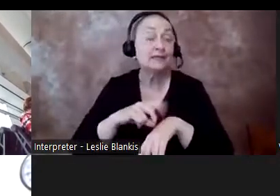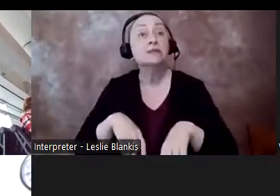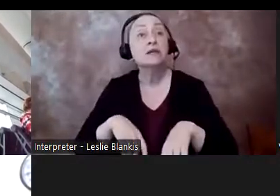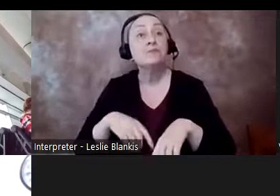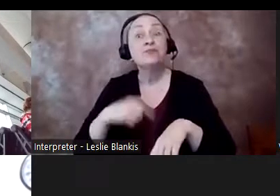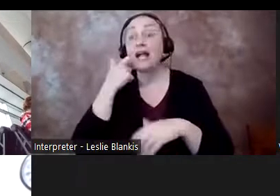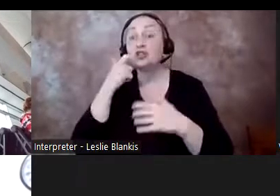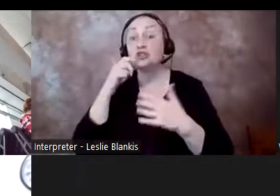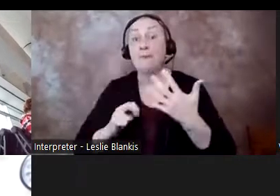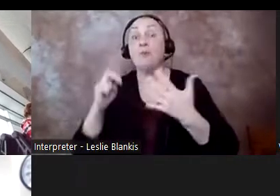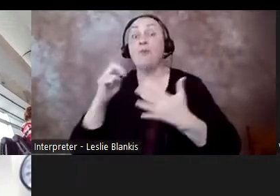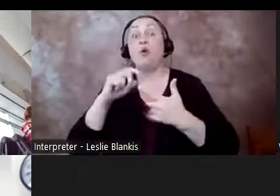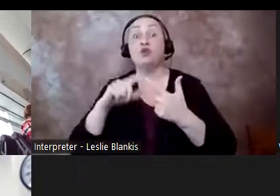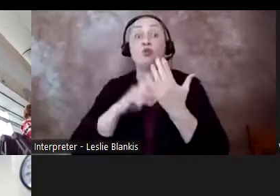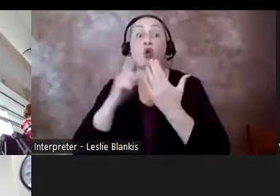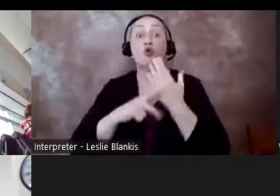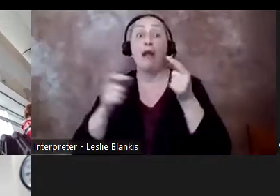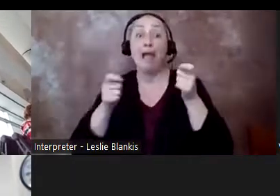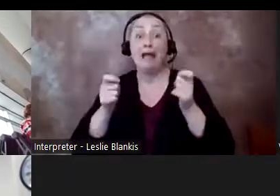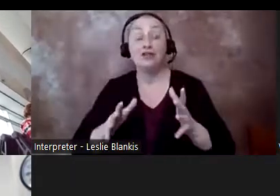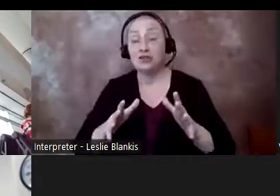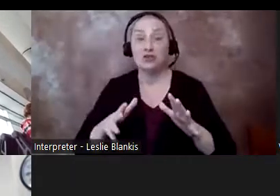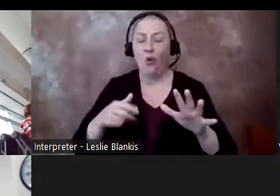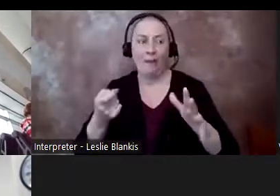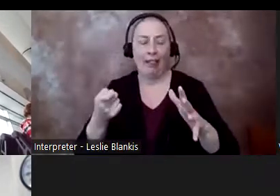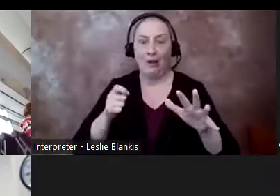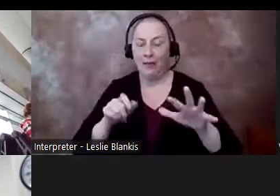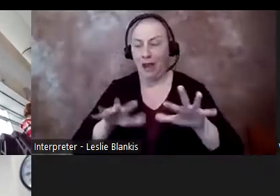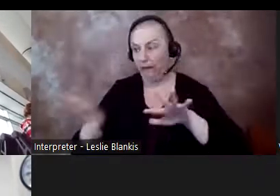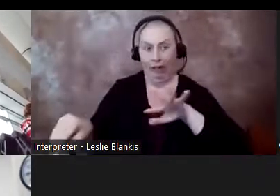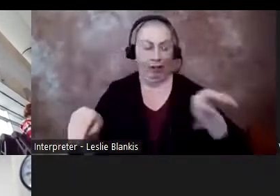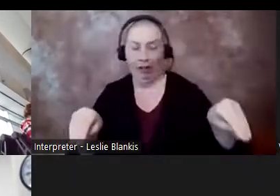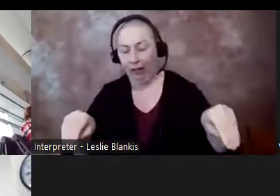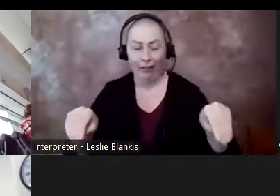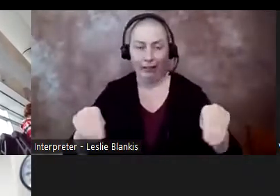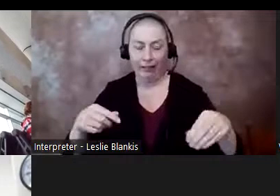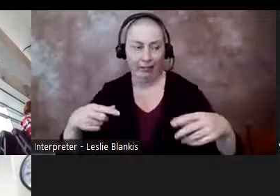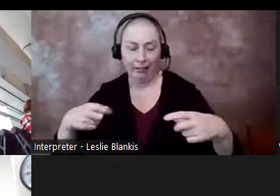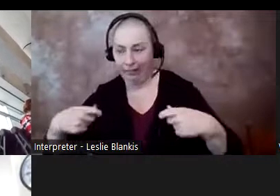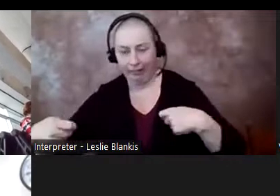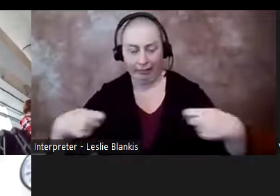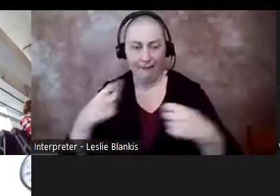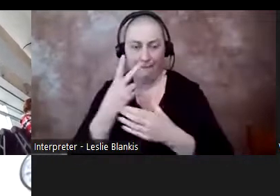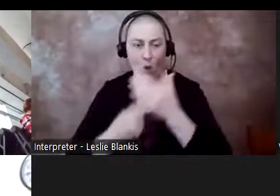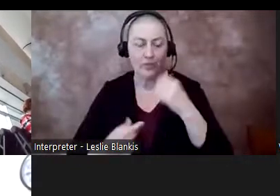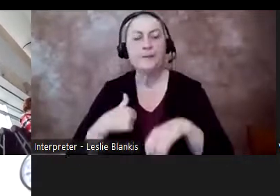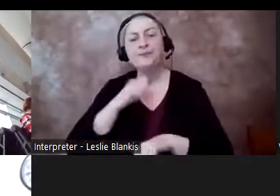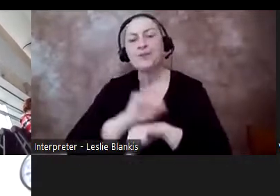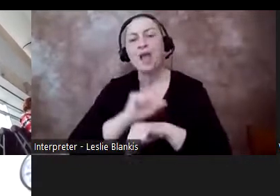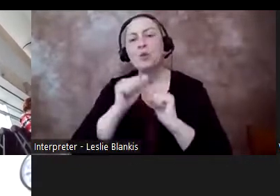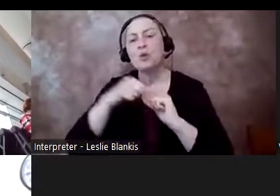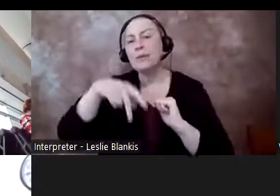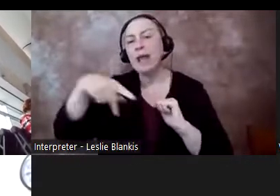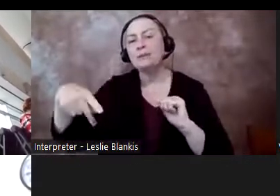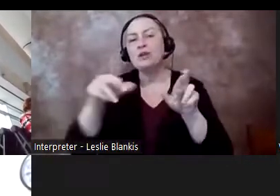just got promoted to program manager, so I'm doing a little bit of both. I work with the Pikes Peak Regional Office